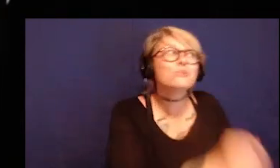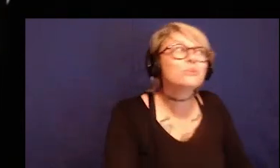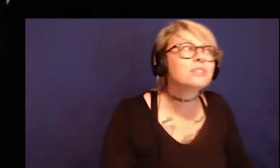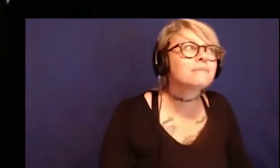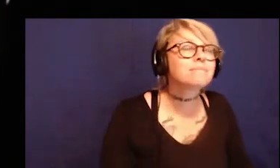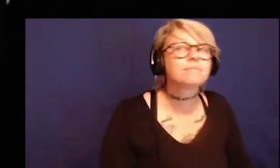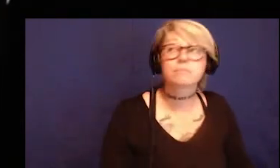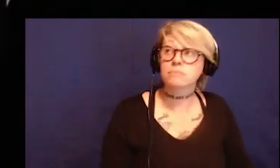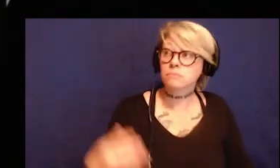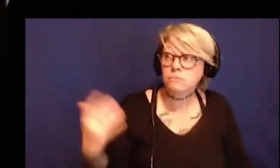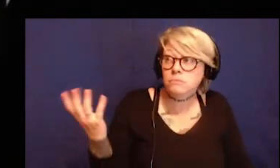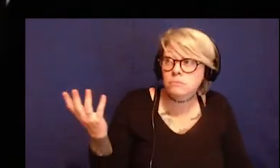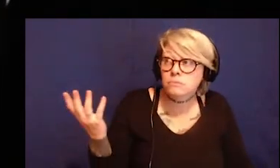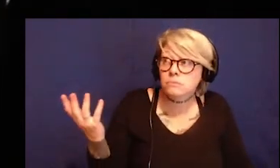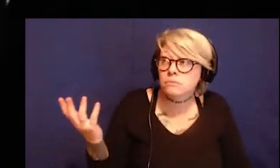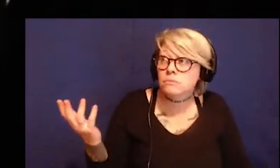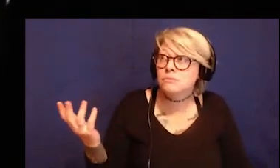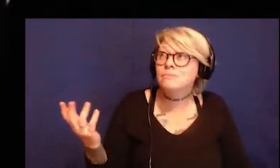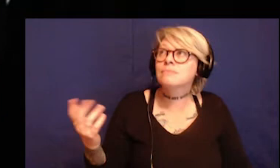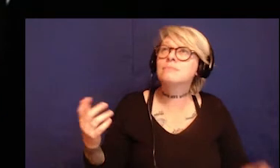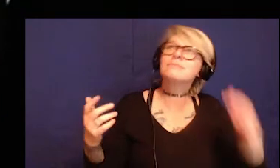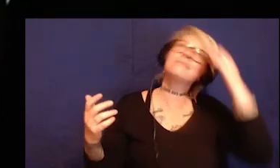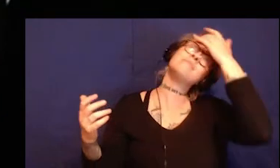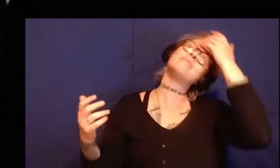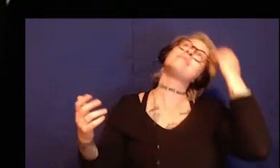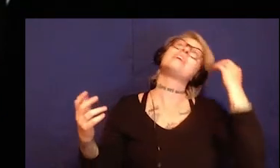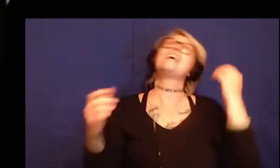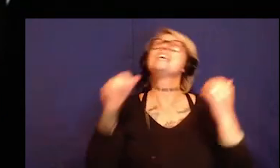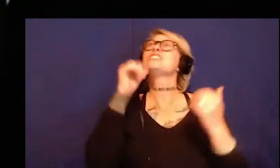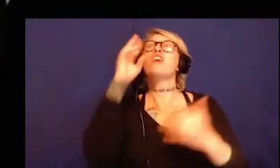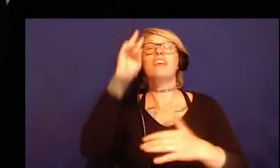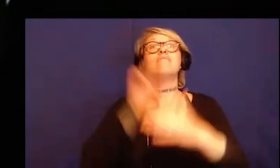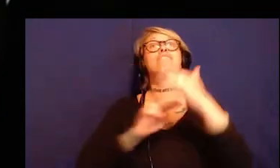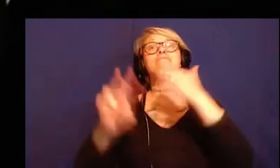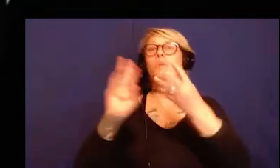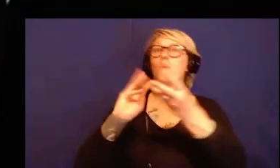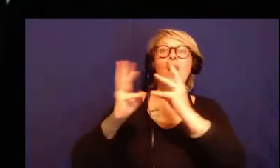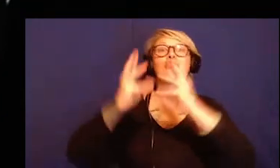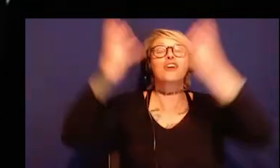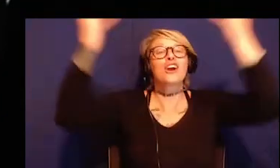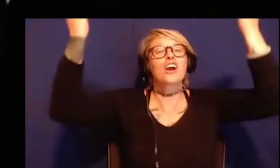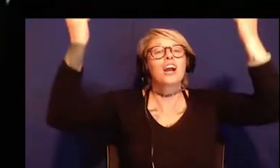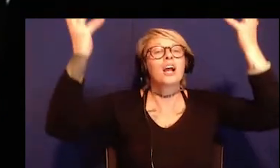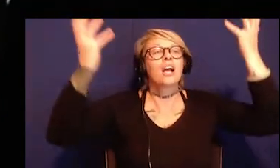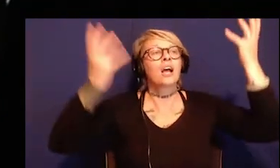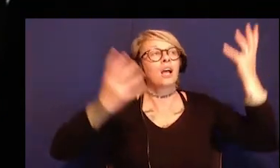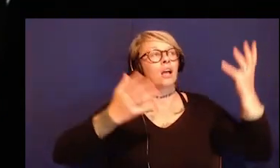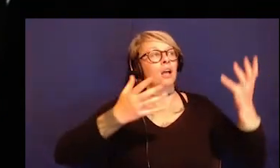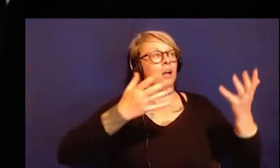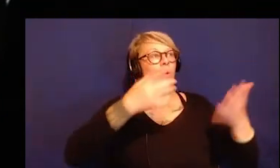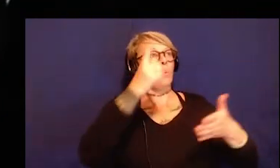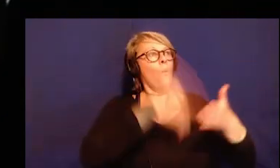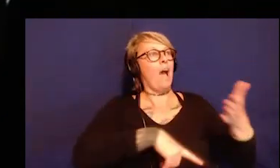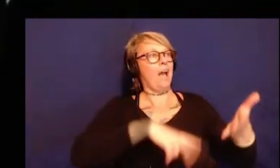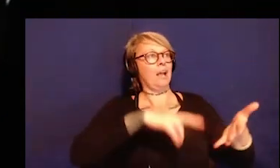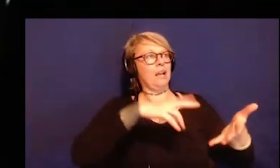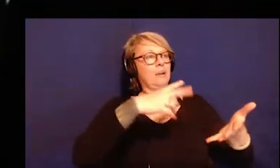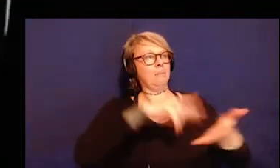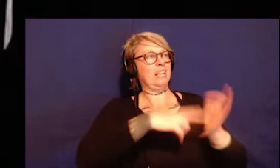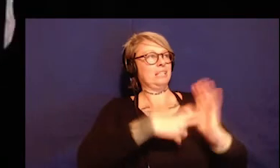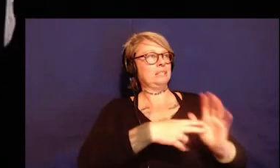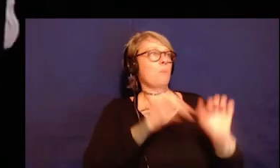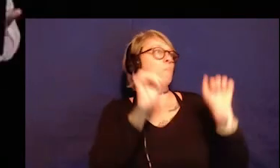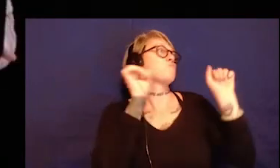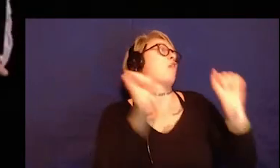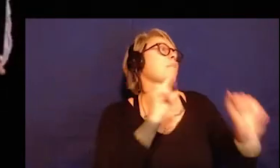either. So? It's not something you forecast like the fucking weather, E. What makes you think you're probably queer?